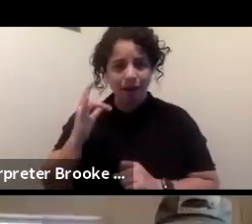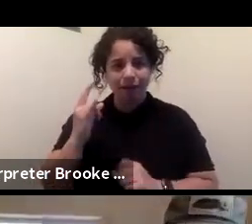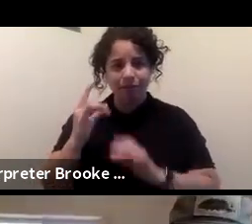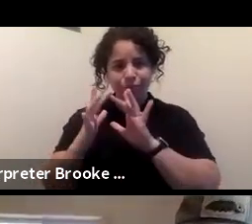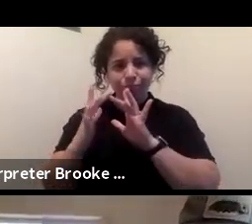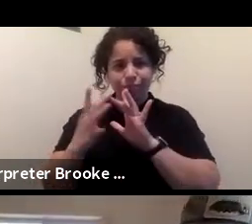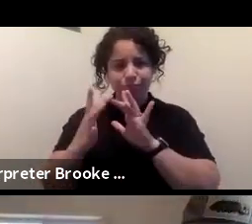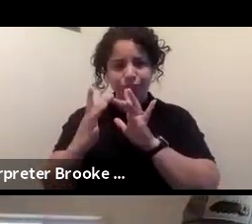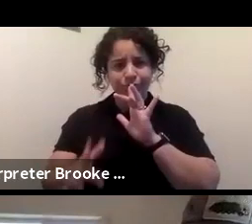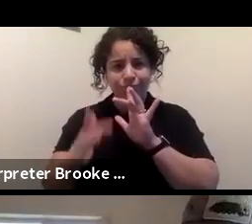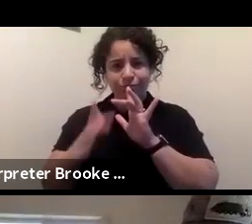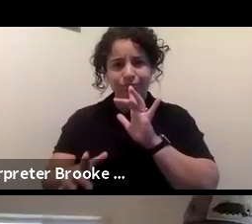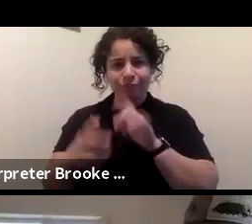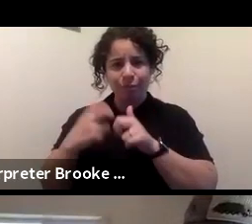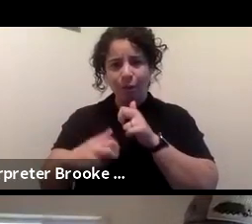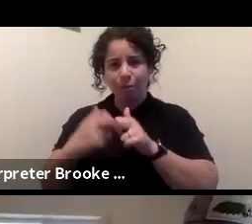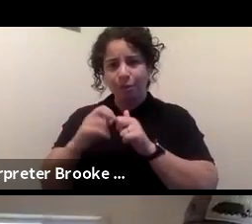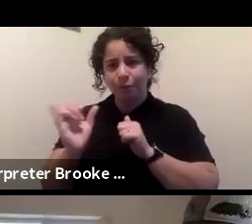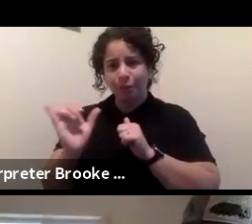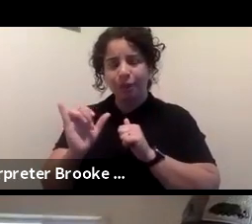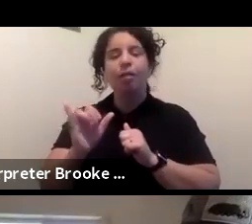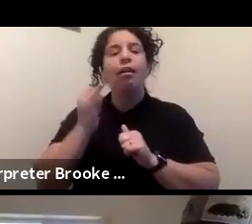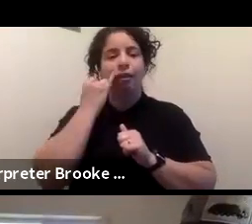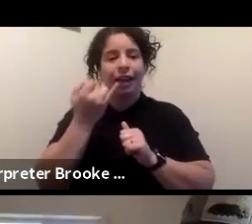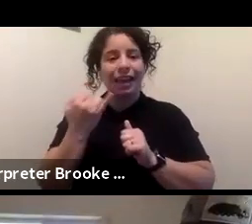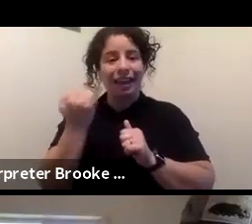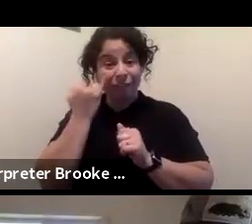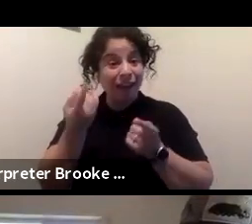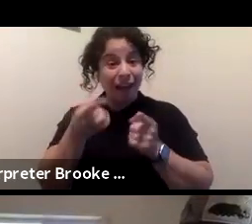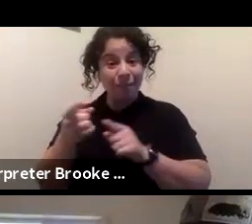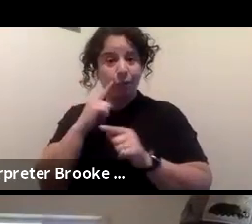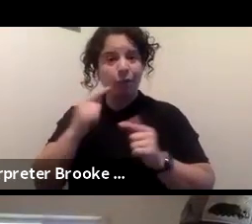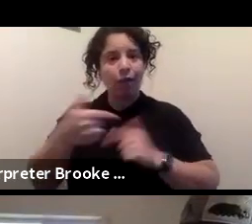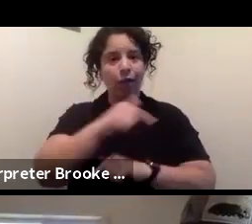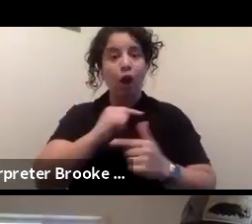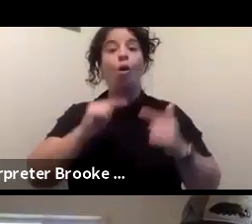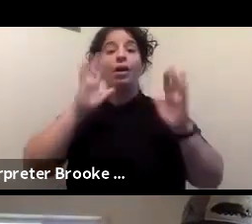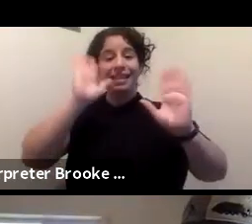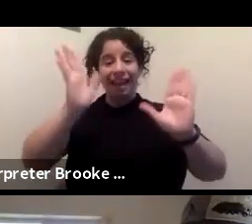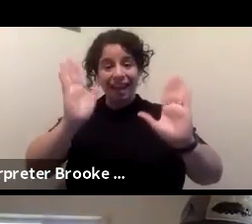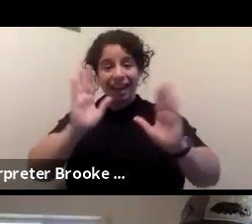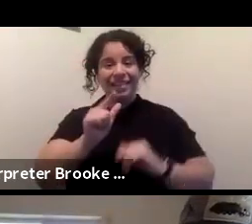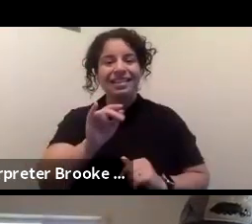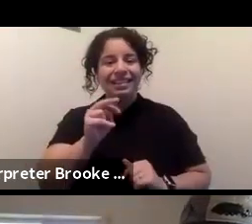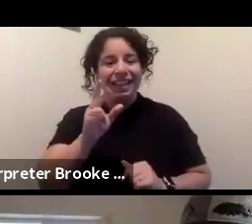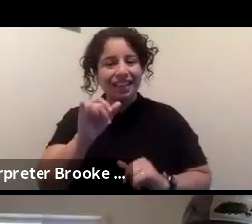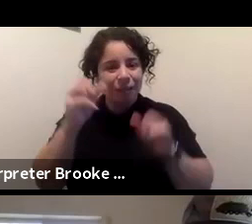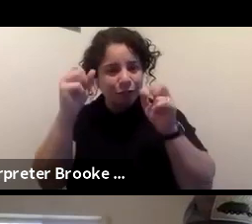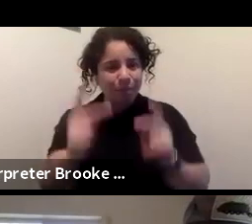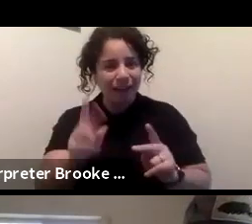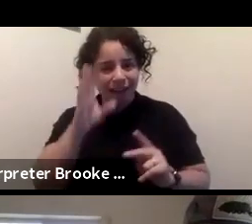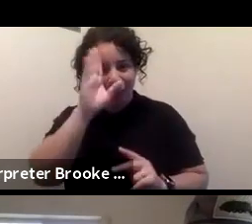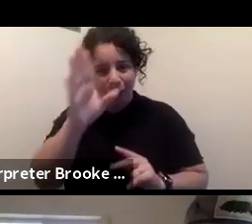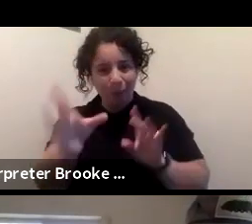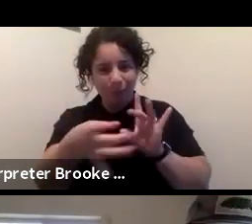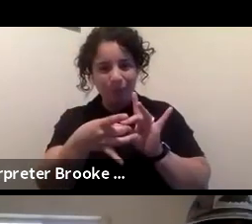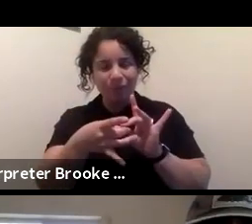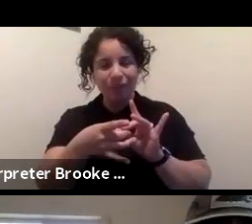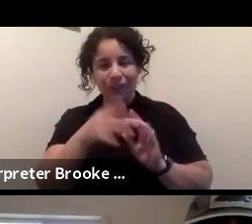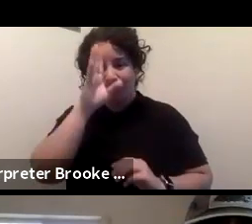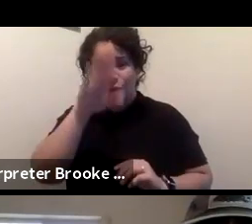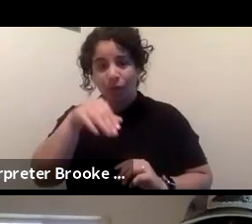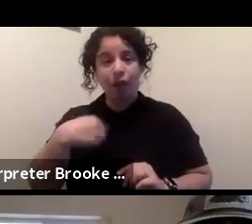So if that happens, you know, we'll just keep filling in. And Lindsay's back. Hi, Lindsay. You know, we cut off